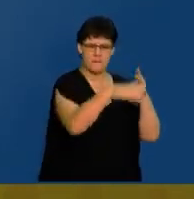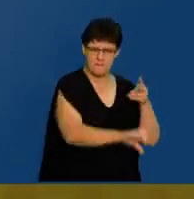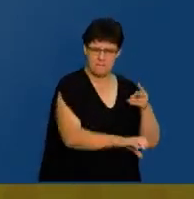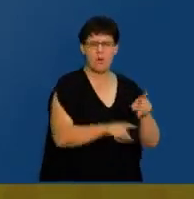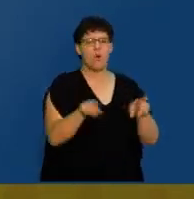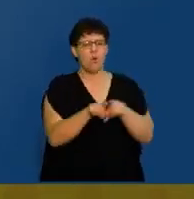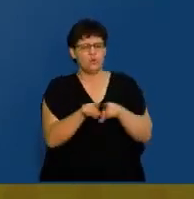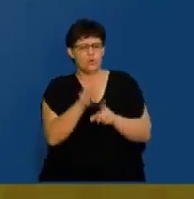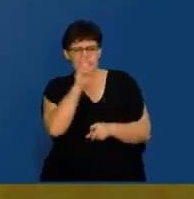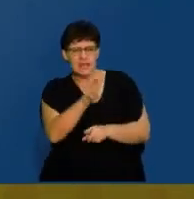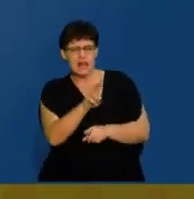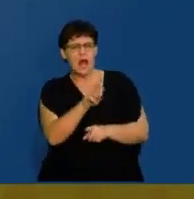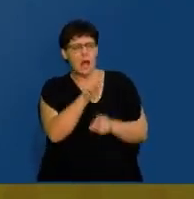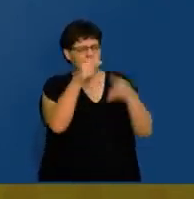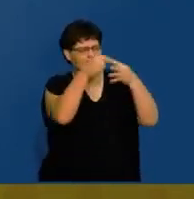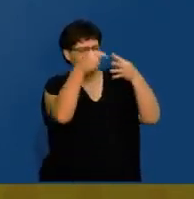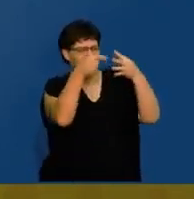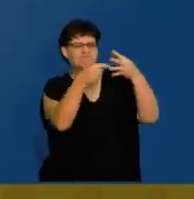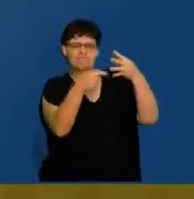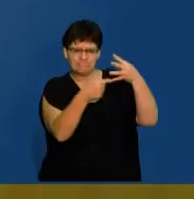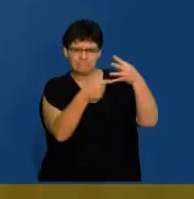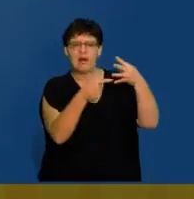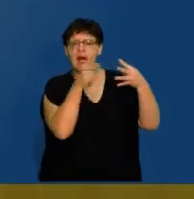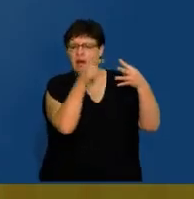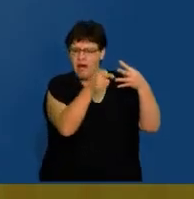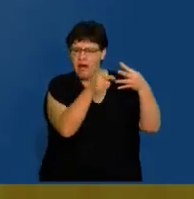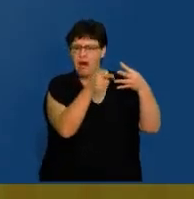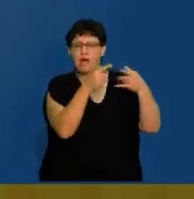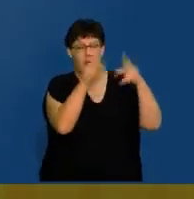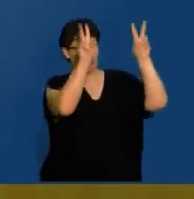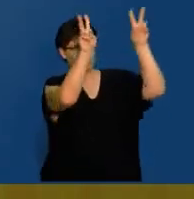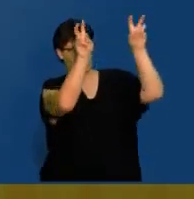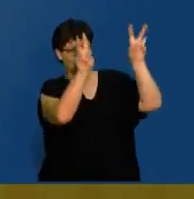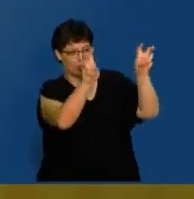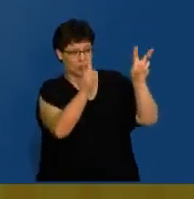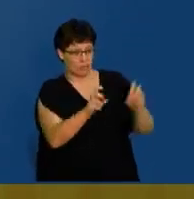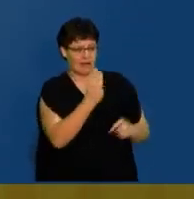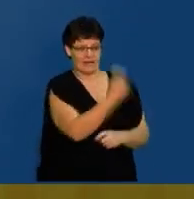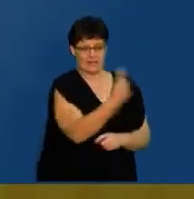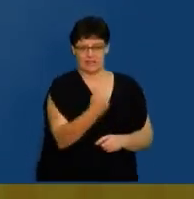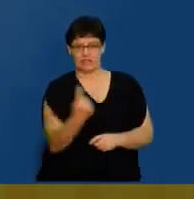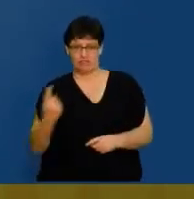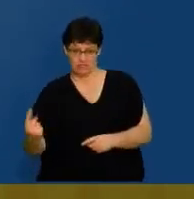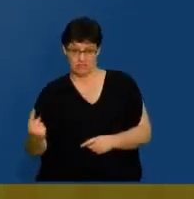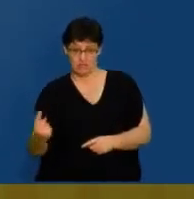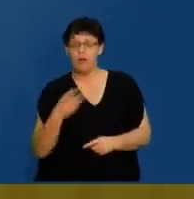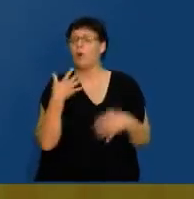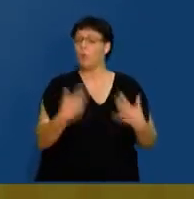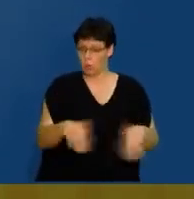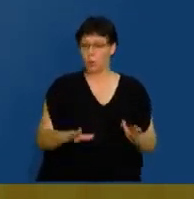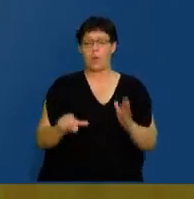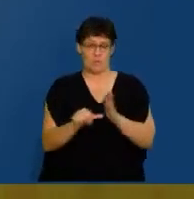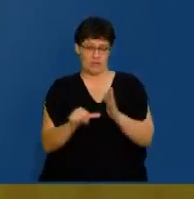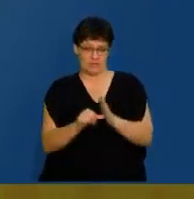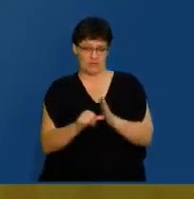looking at the specific aspects, or I refer to that as specific topics per section. And I think that's a very important point to